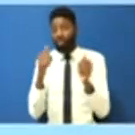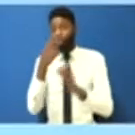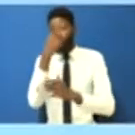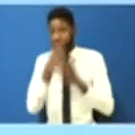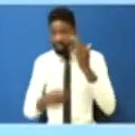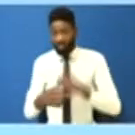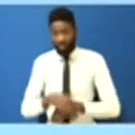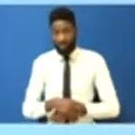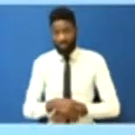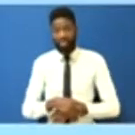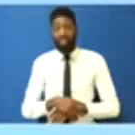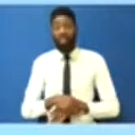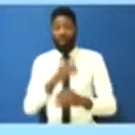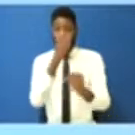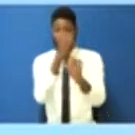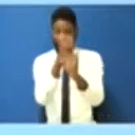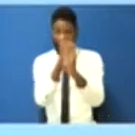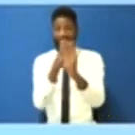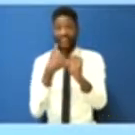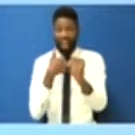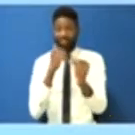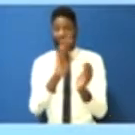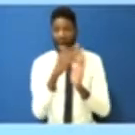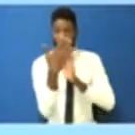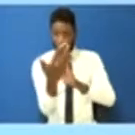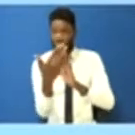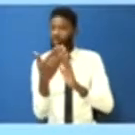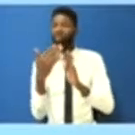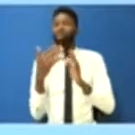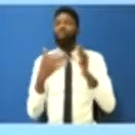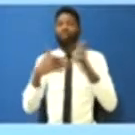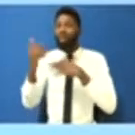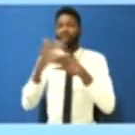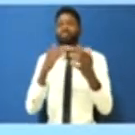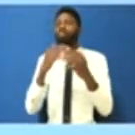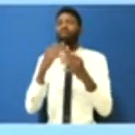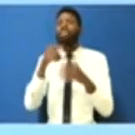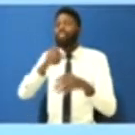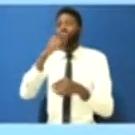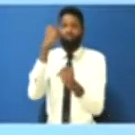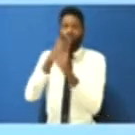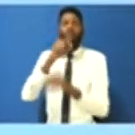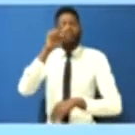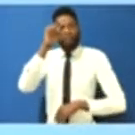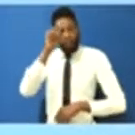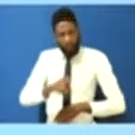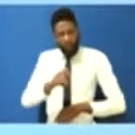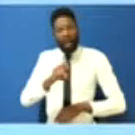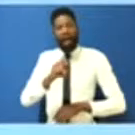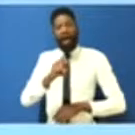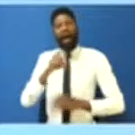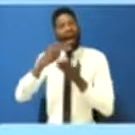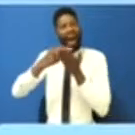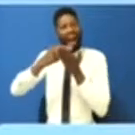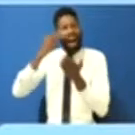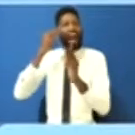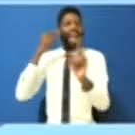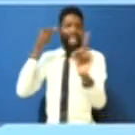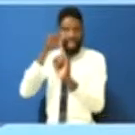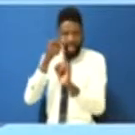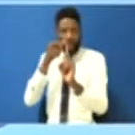approach every task approach every calling with high intention with sincere effort and with intelligent